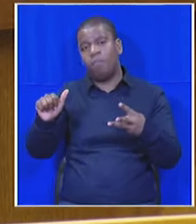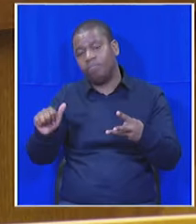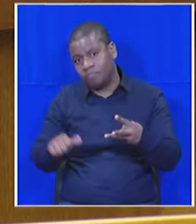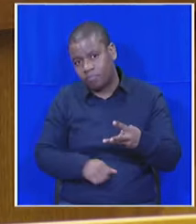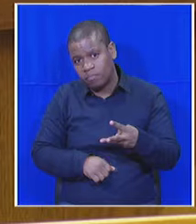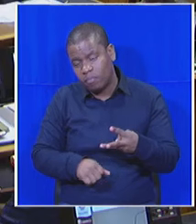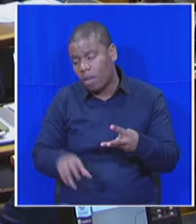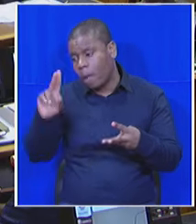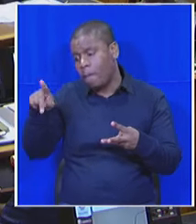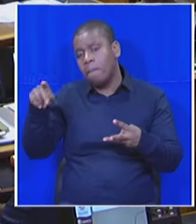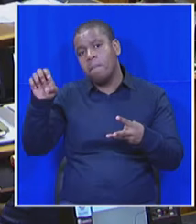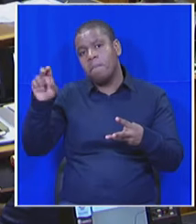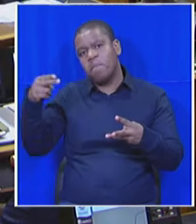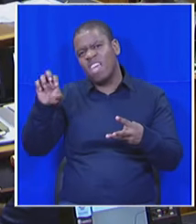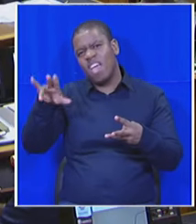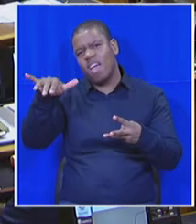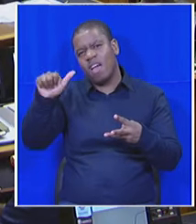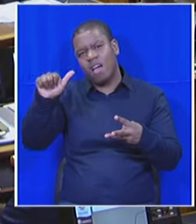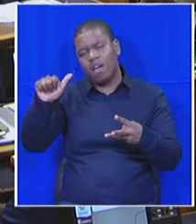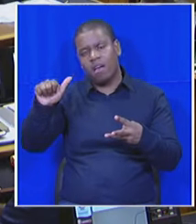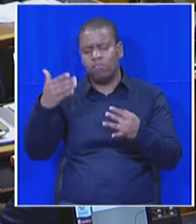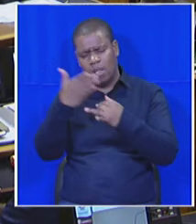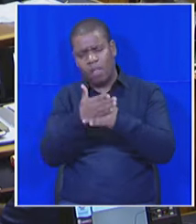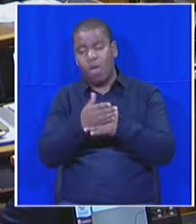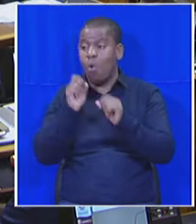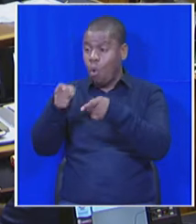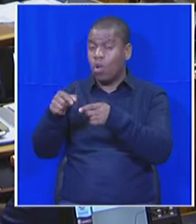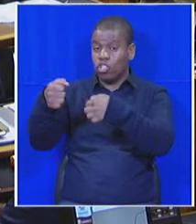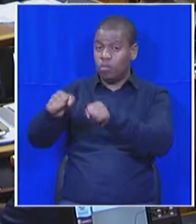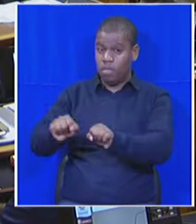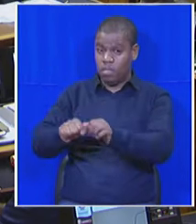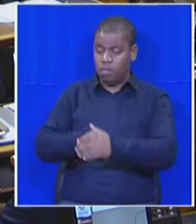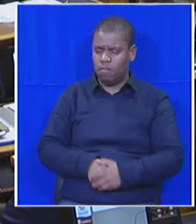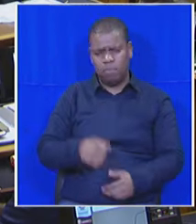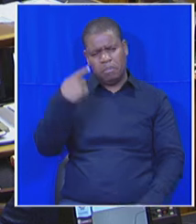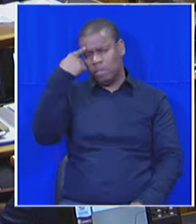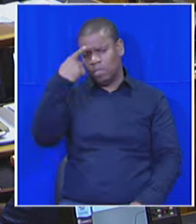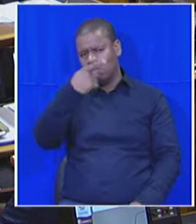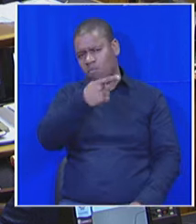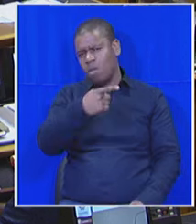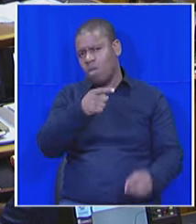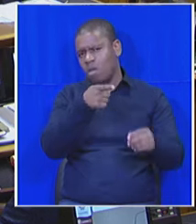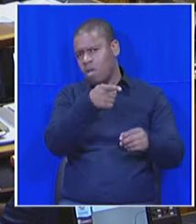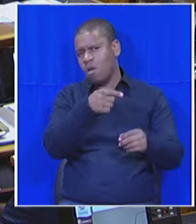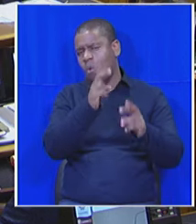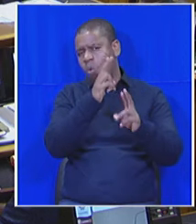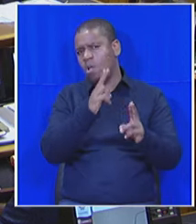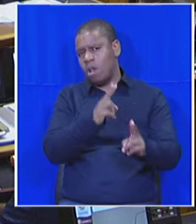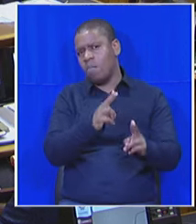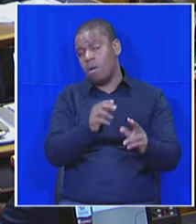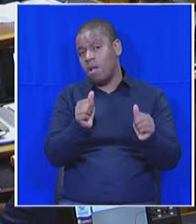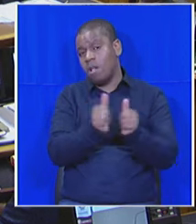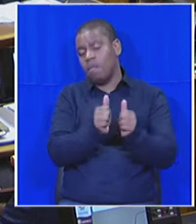Order, Chair. Honorable member. No, Chair, I think Honorable must respect all